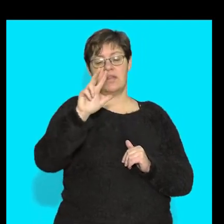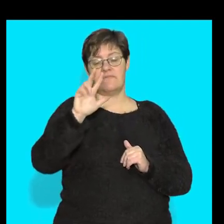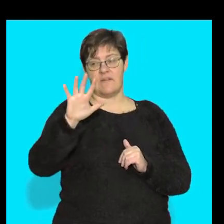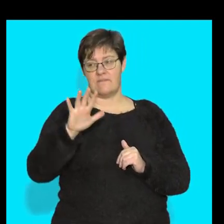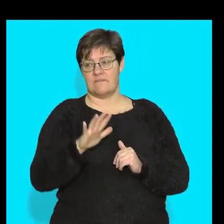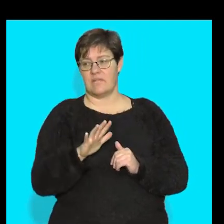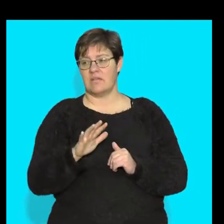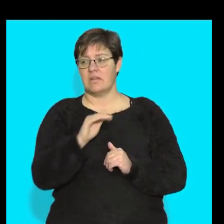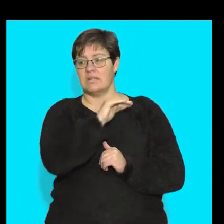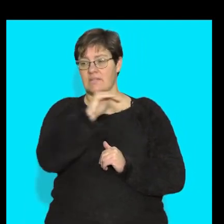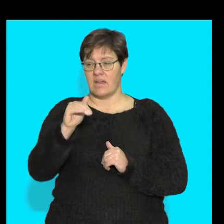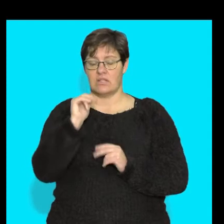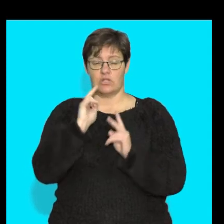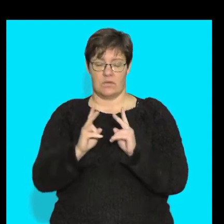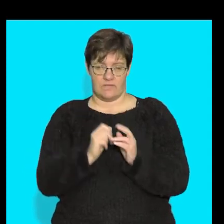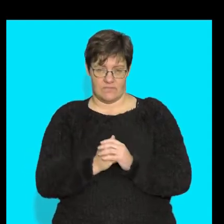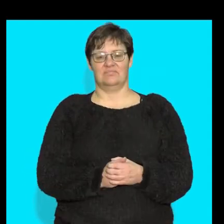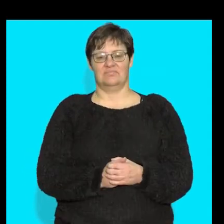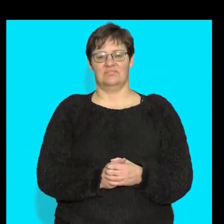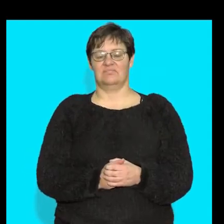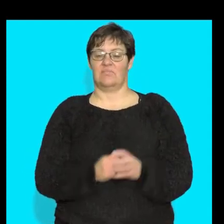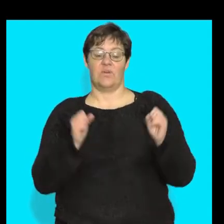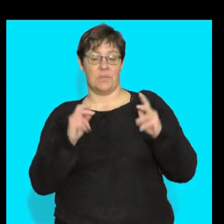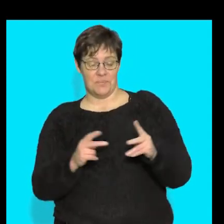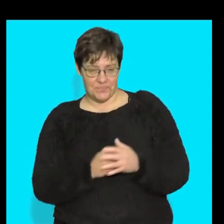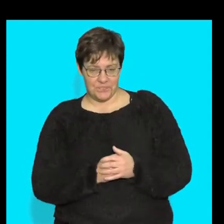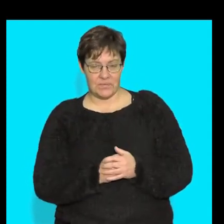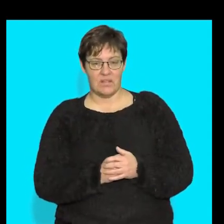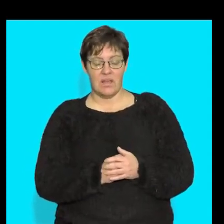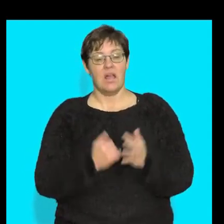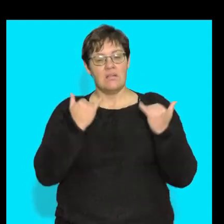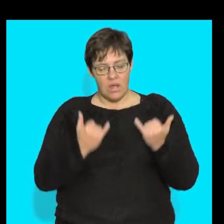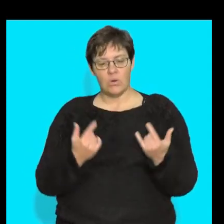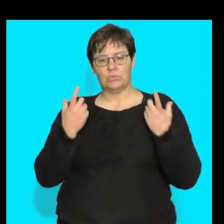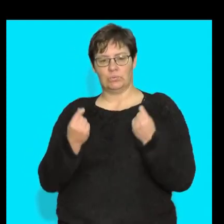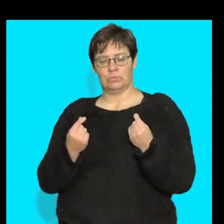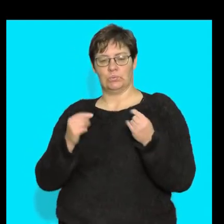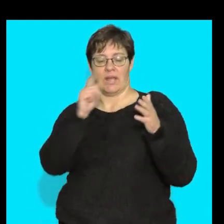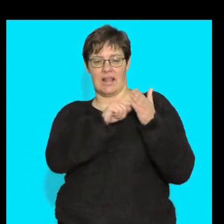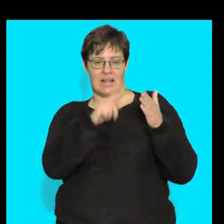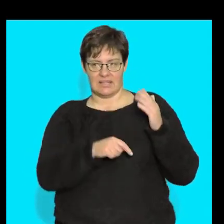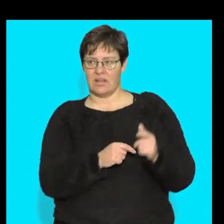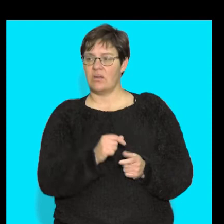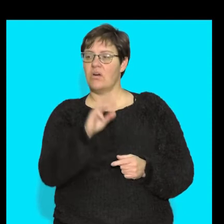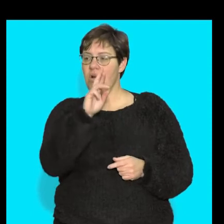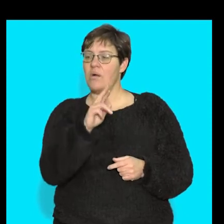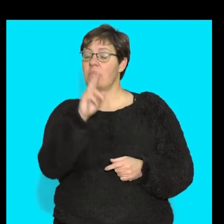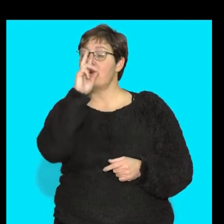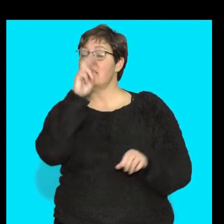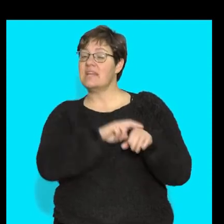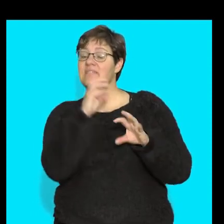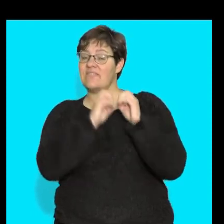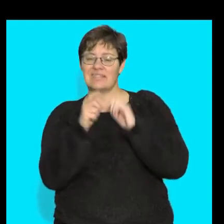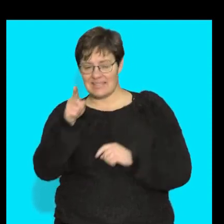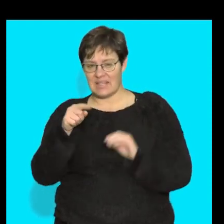0.085 divided by 12. All right, then we go straight to the calculator. The only thing though that we